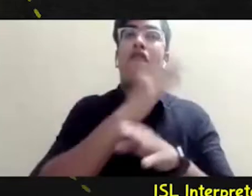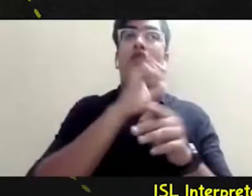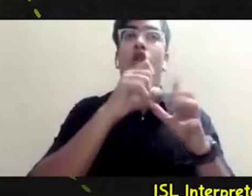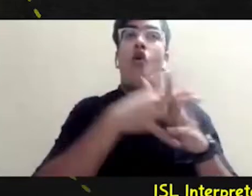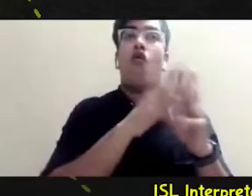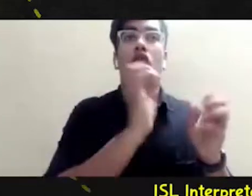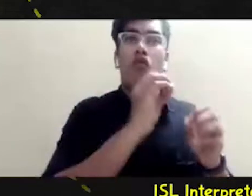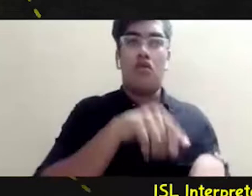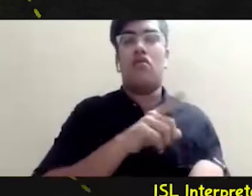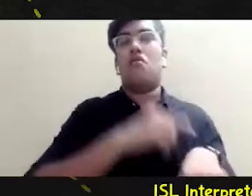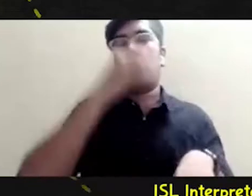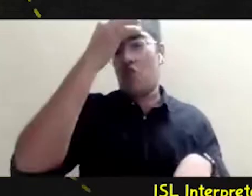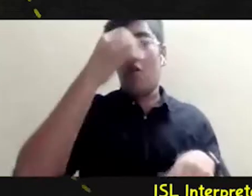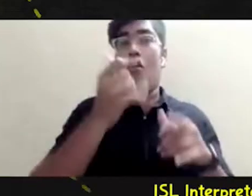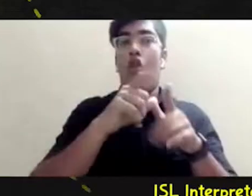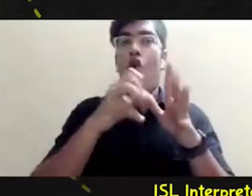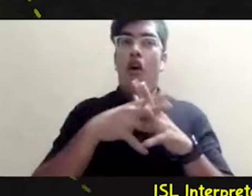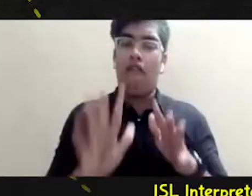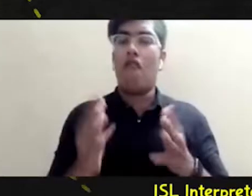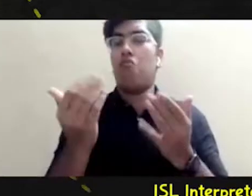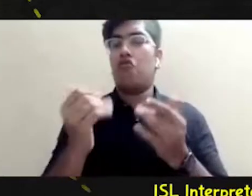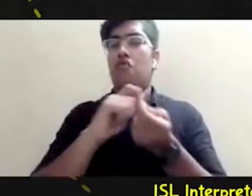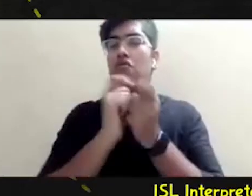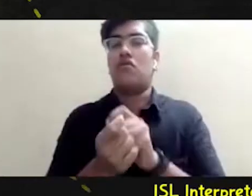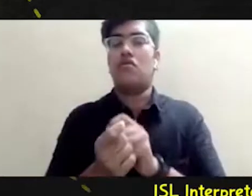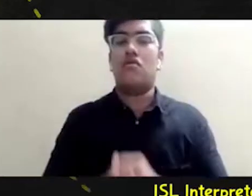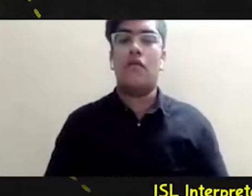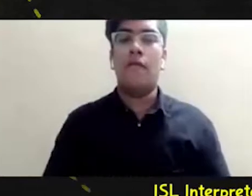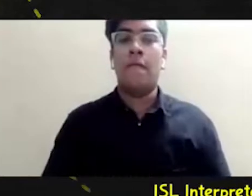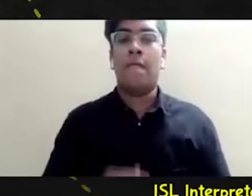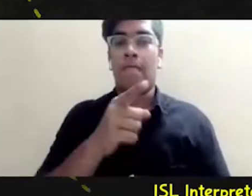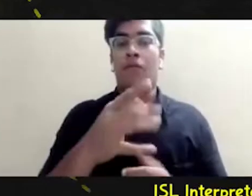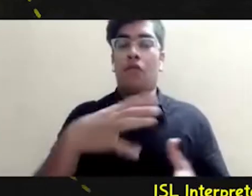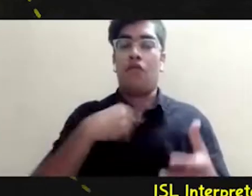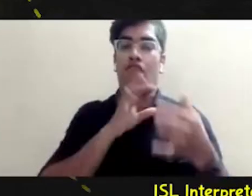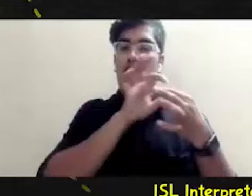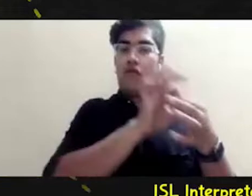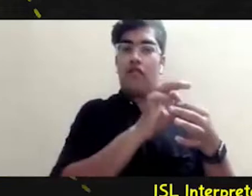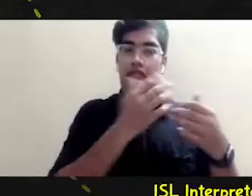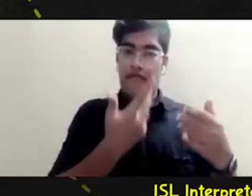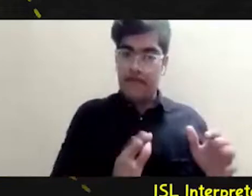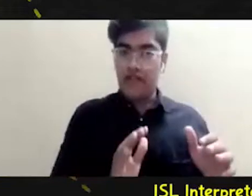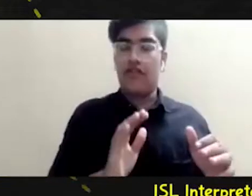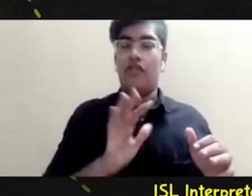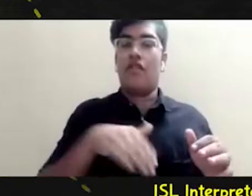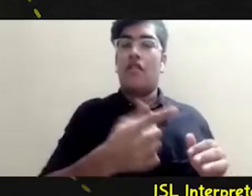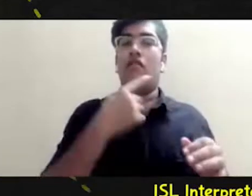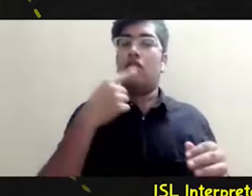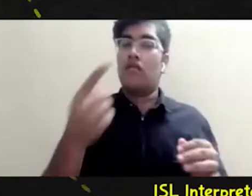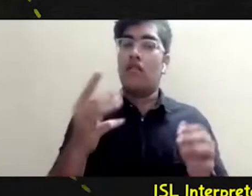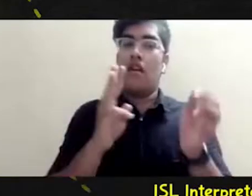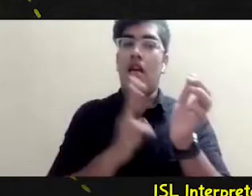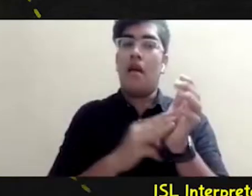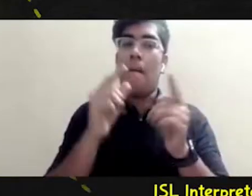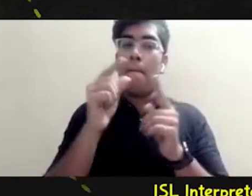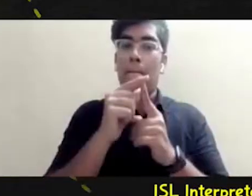didn't want to come out, right? So reached out to us and we managed to find out that her local MP, who was actually an AIMIM